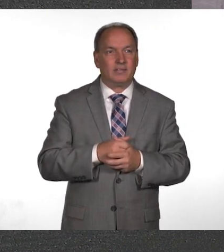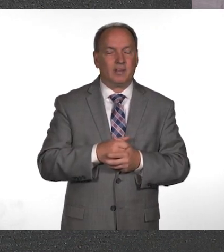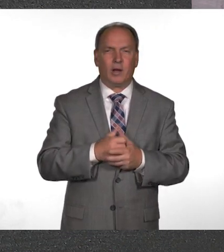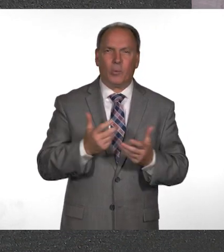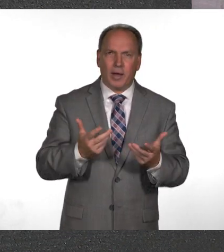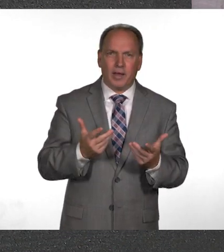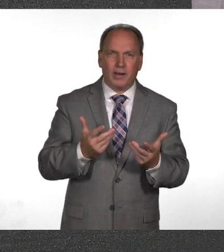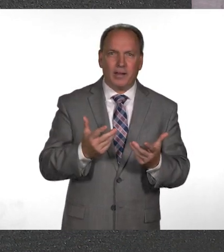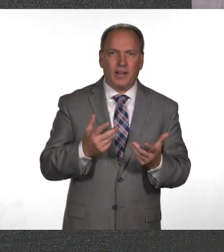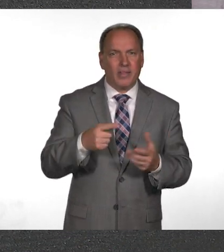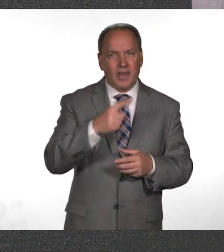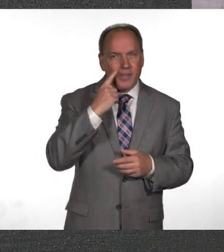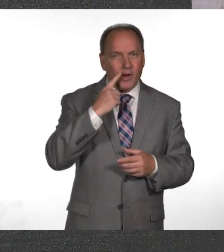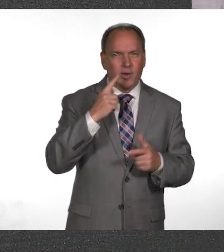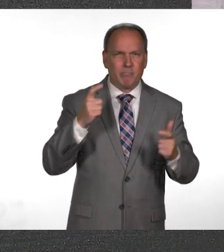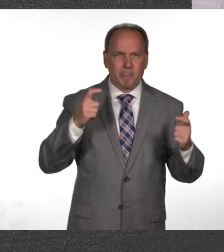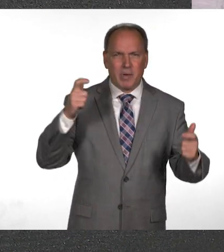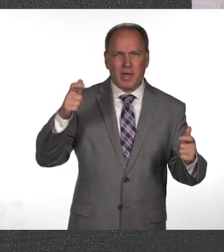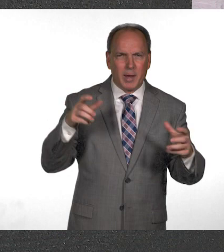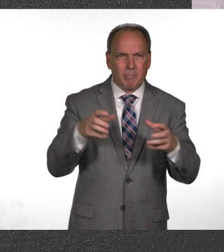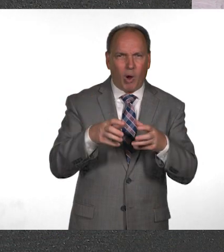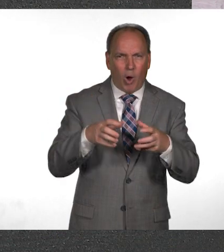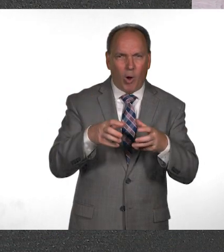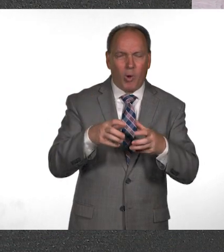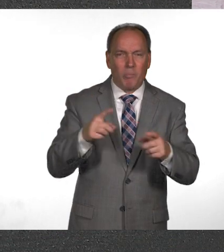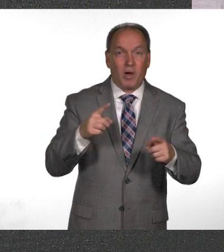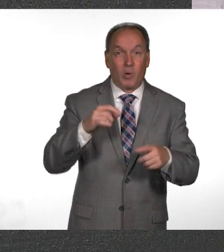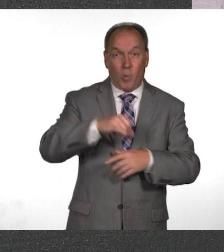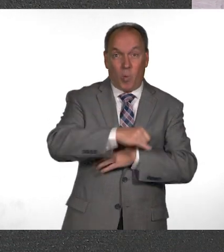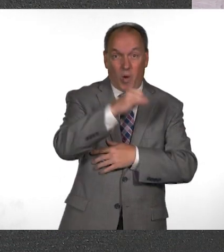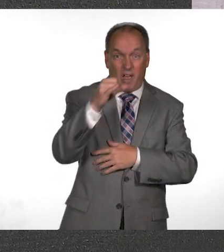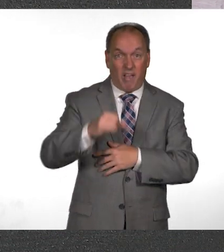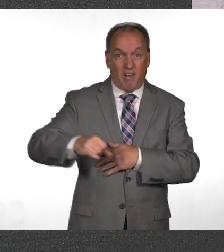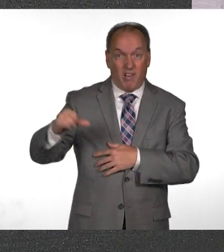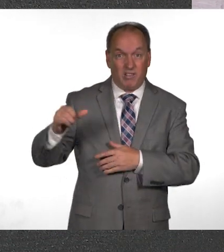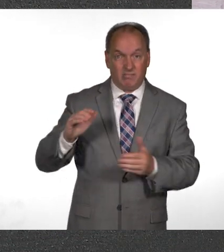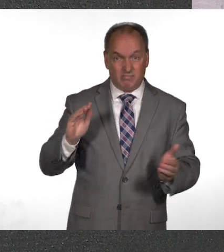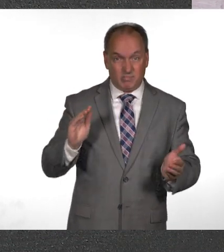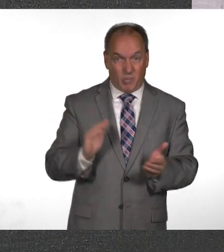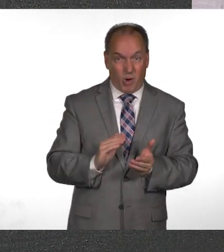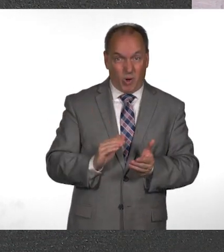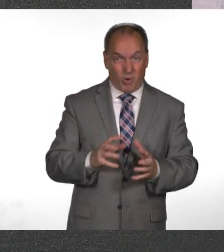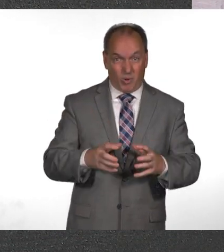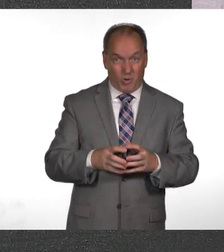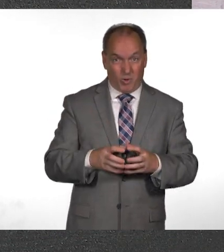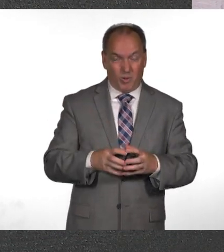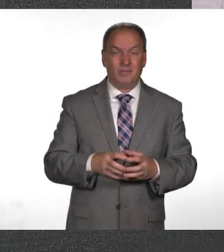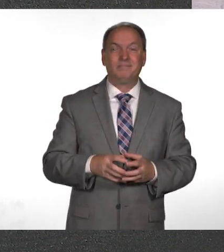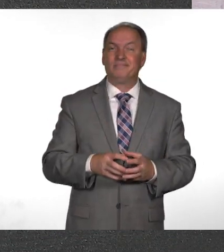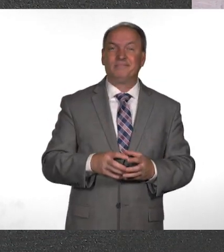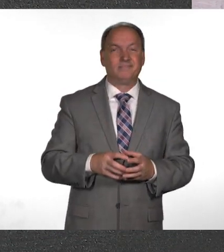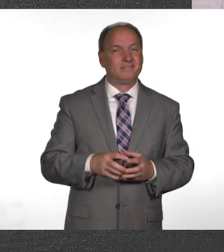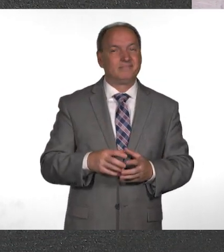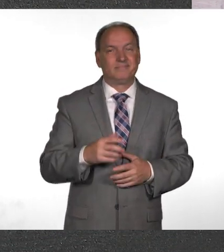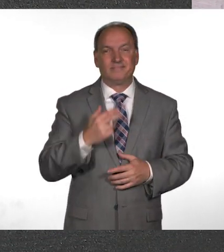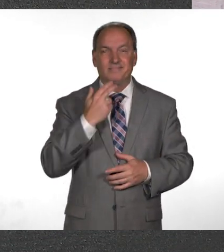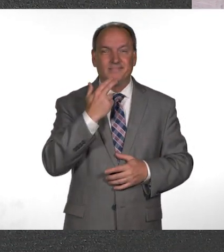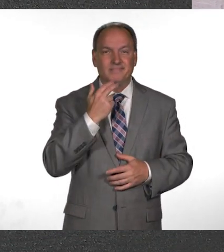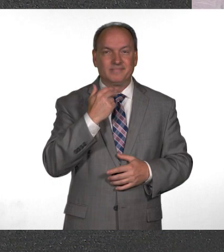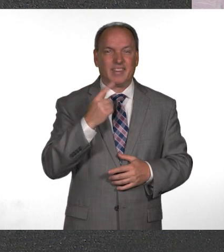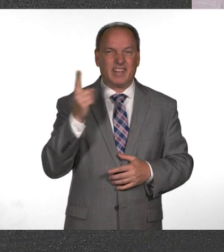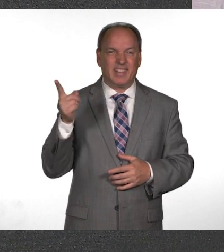Wait a minute, they thought it was a big ball. But to a whale, is it a big ball? Nope, he's